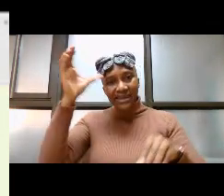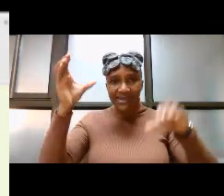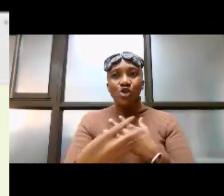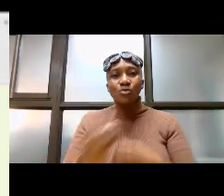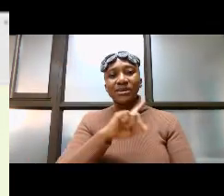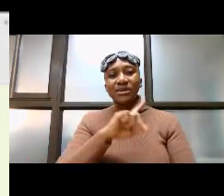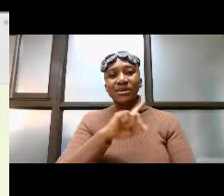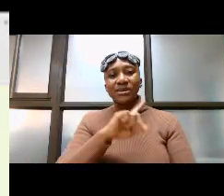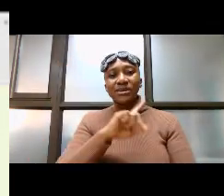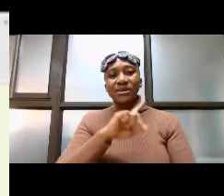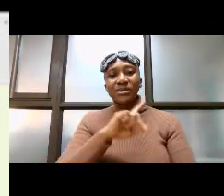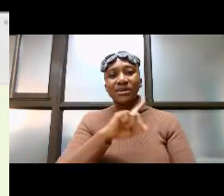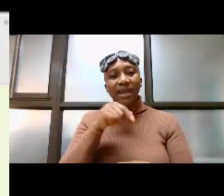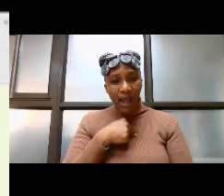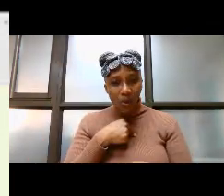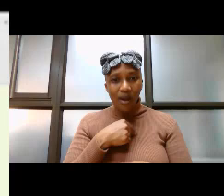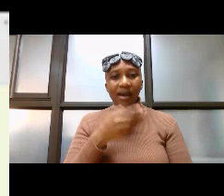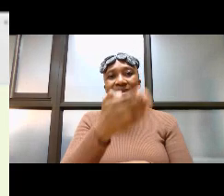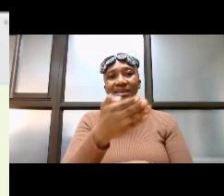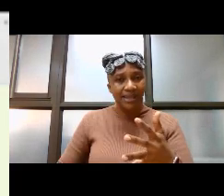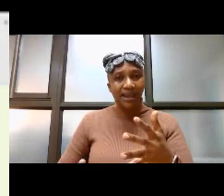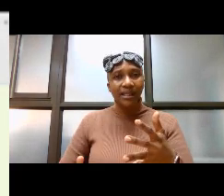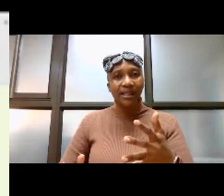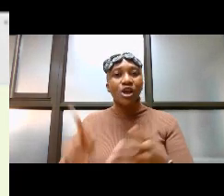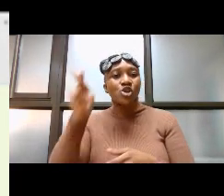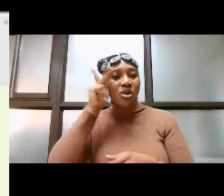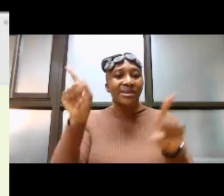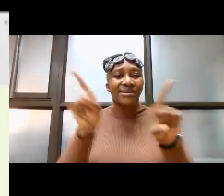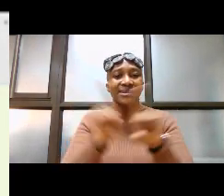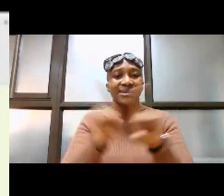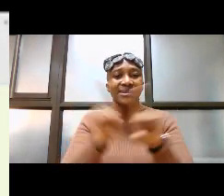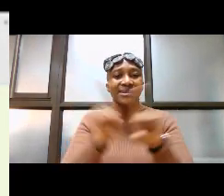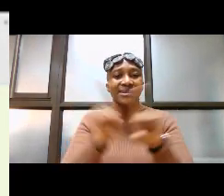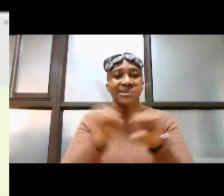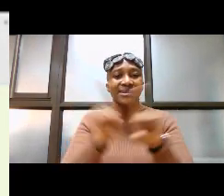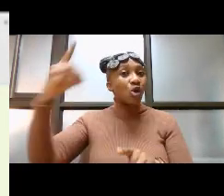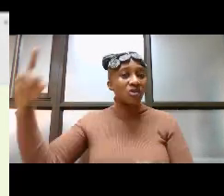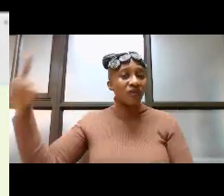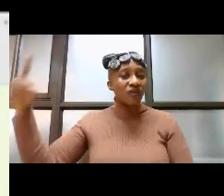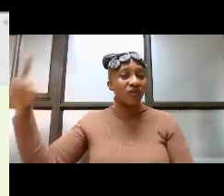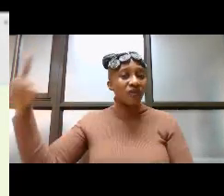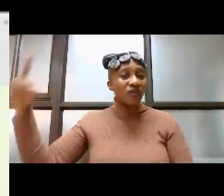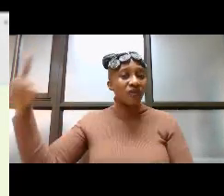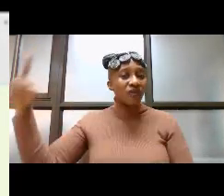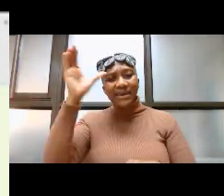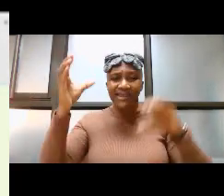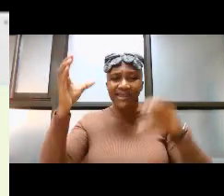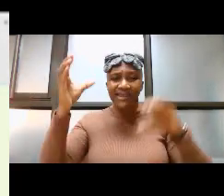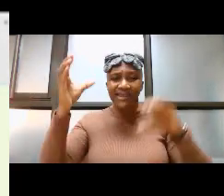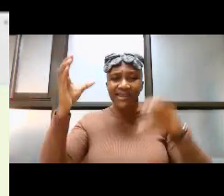these indigenous knowledges, indigenous philosophies should be critical. It shouldn't be just blanket.